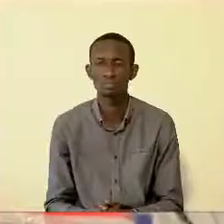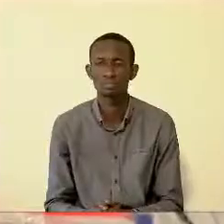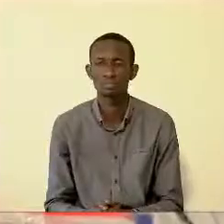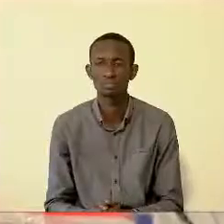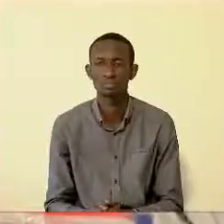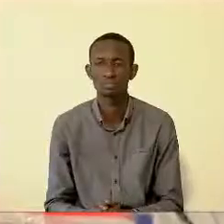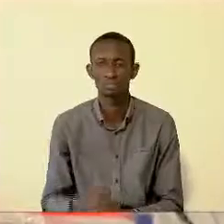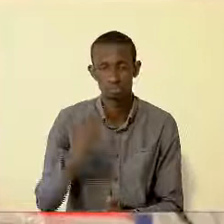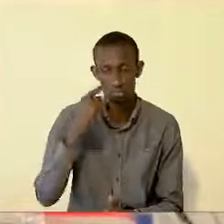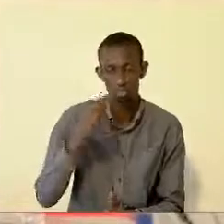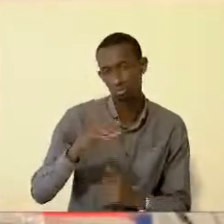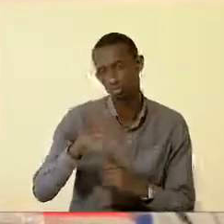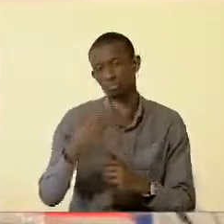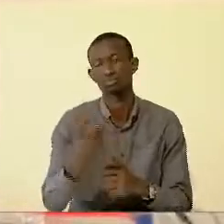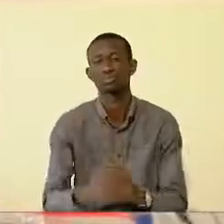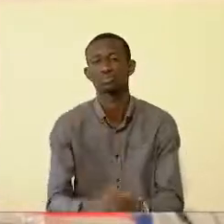slide.